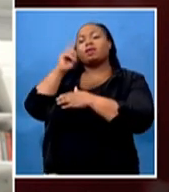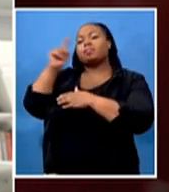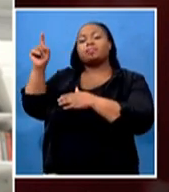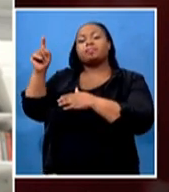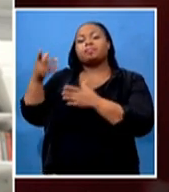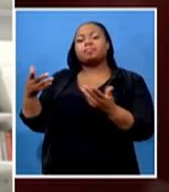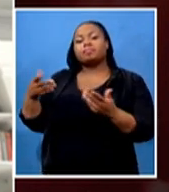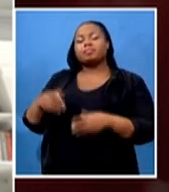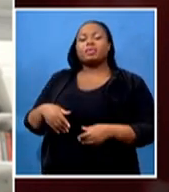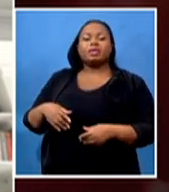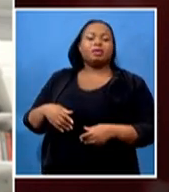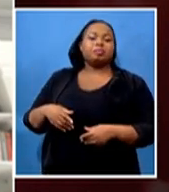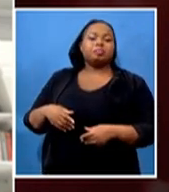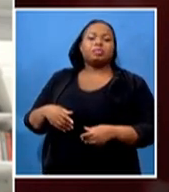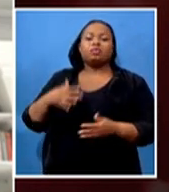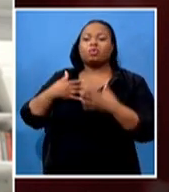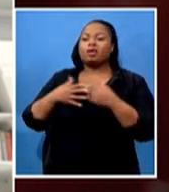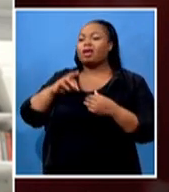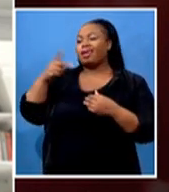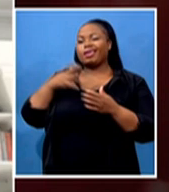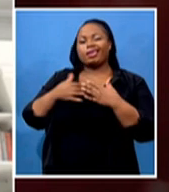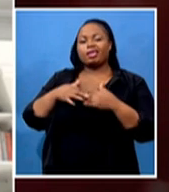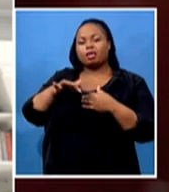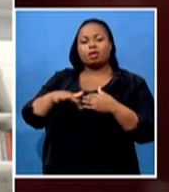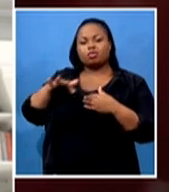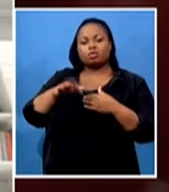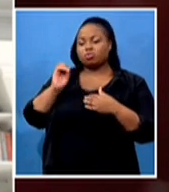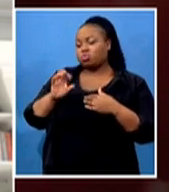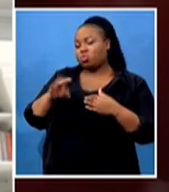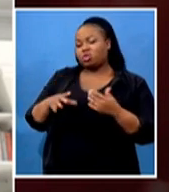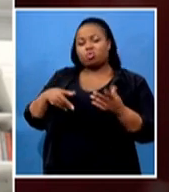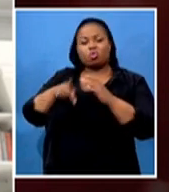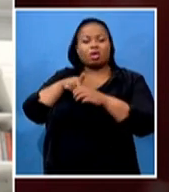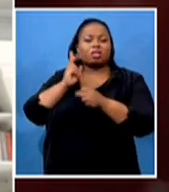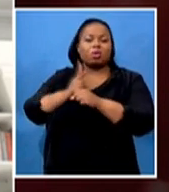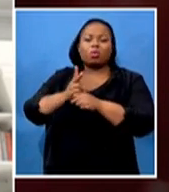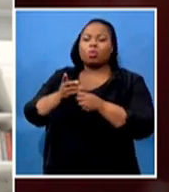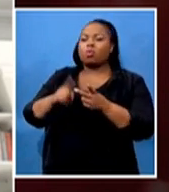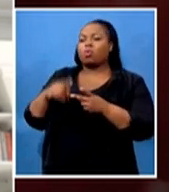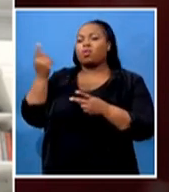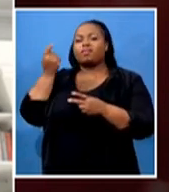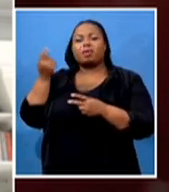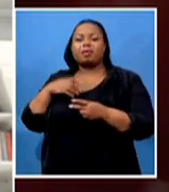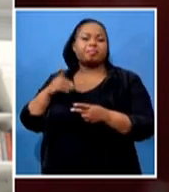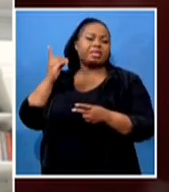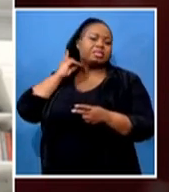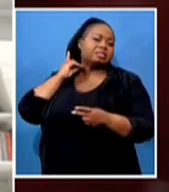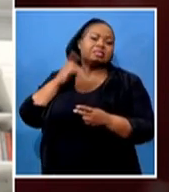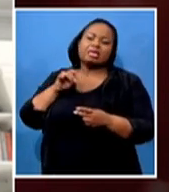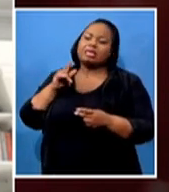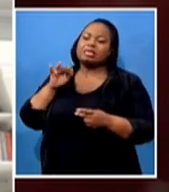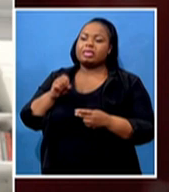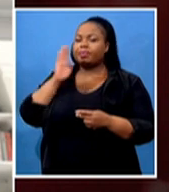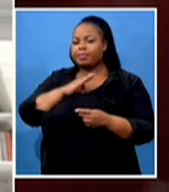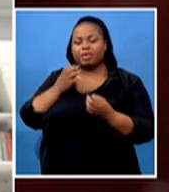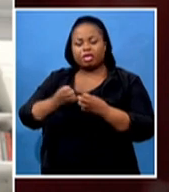areas, even in Soweto or Katlehong, they won't have data, they won't have the devices. And the environment at home, in any case, even if they have all